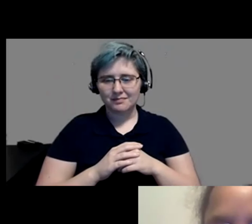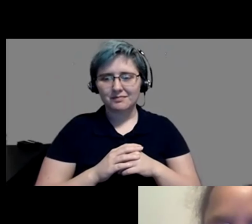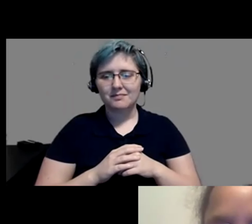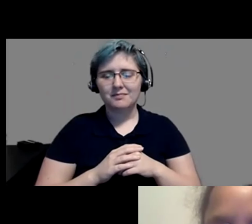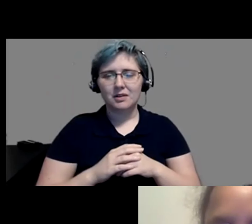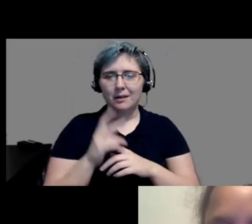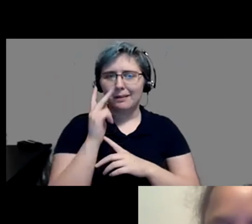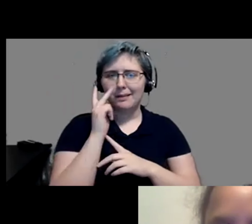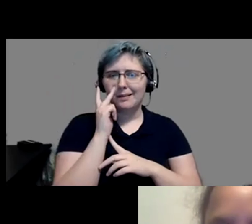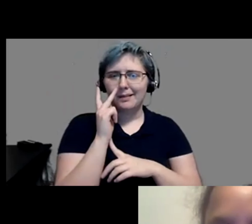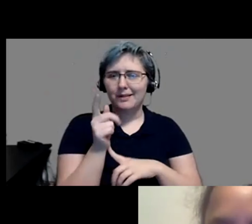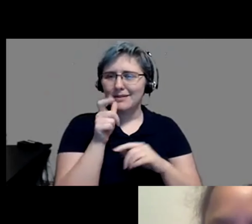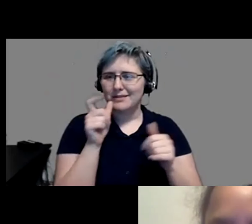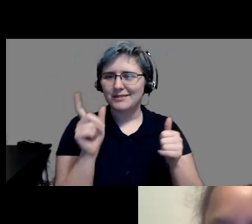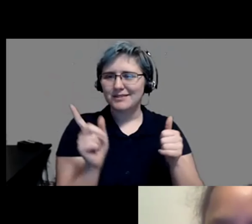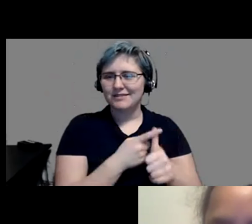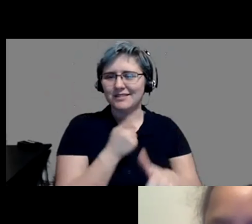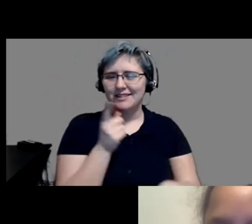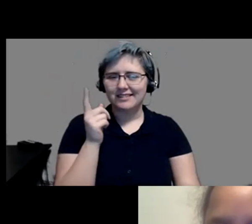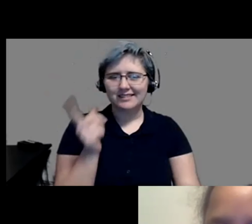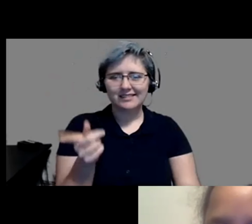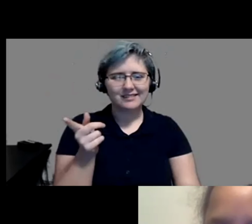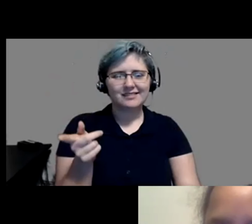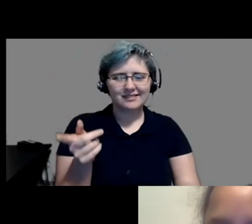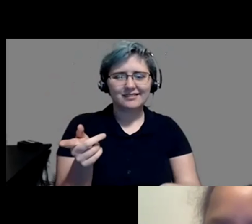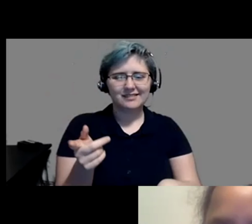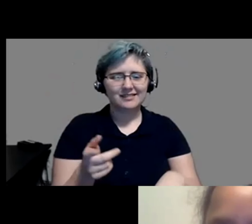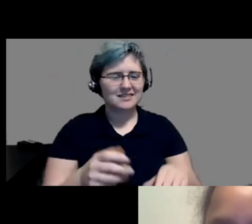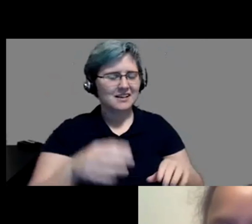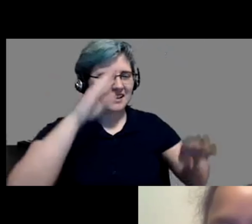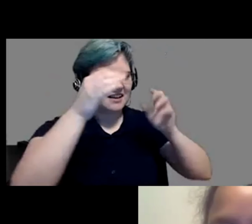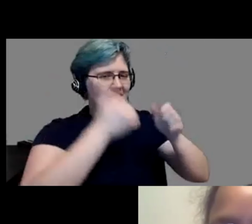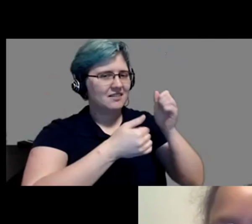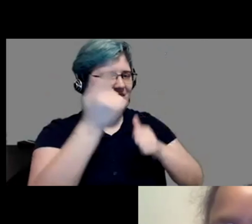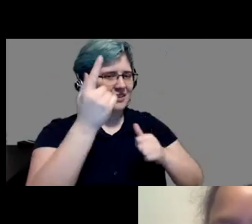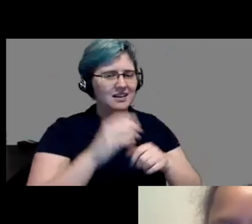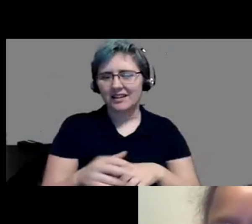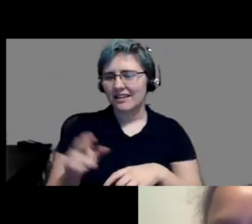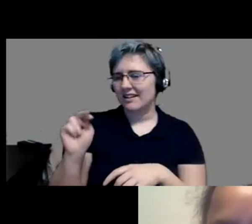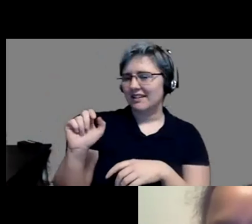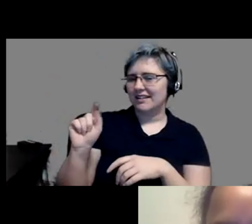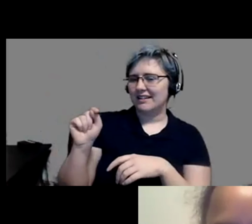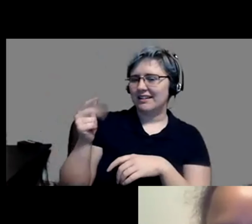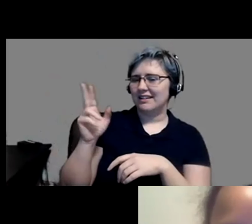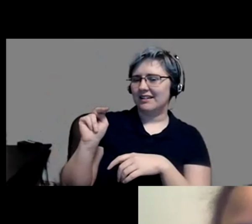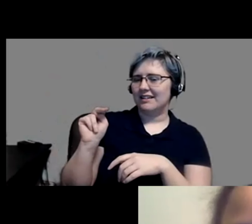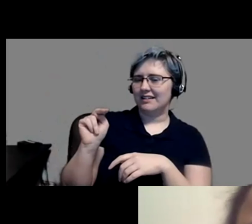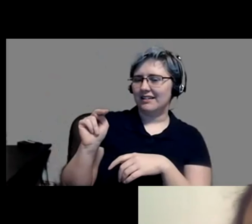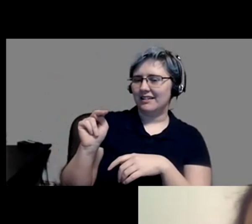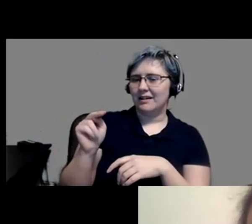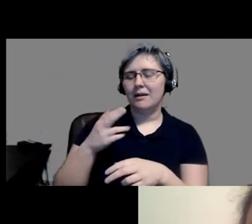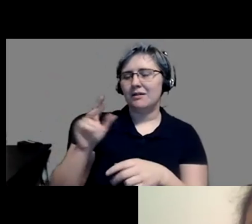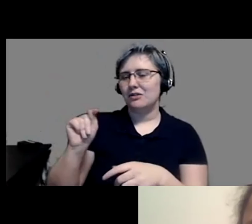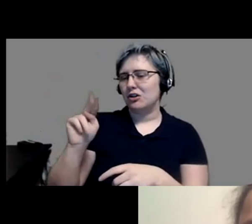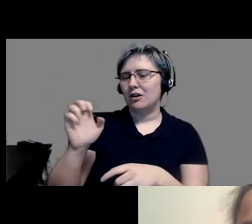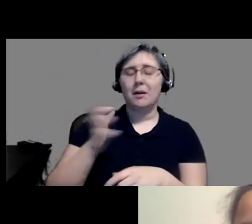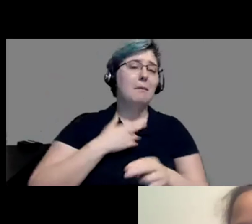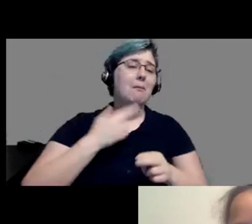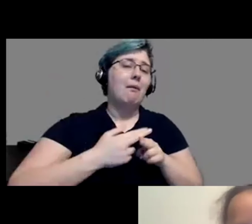Look who's first. Hi, It's our good everyone. friend, Nathan Turner. My name is messed up, so I apologize